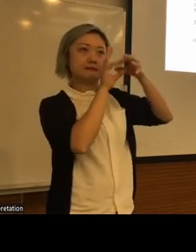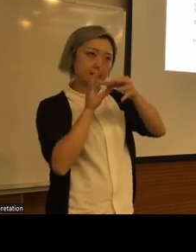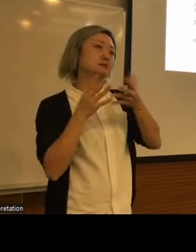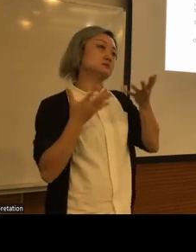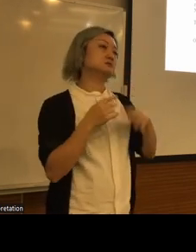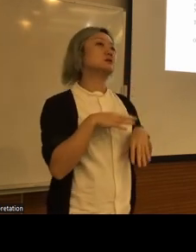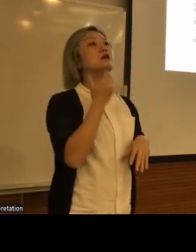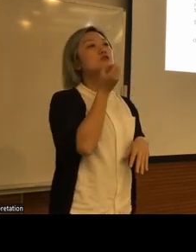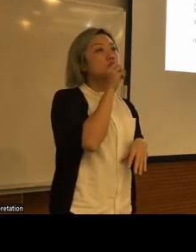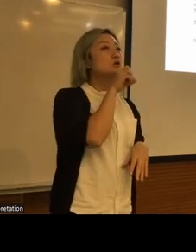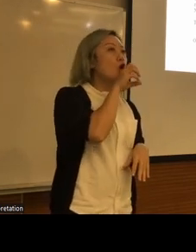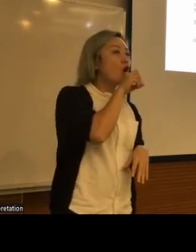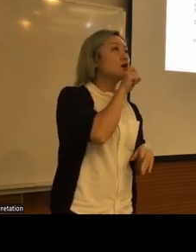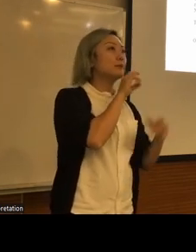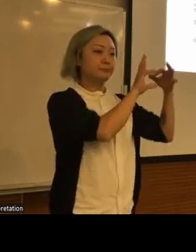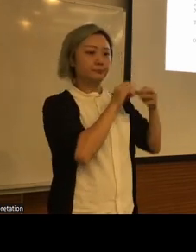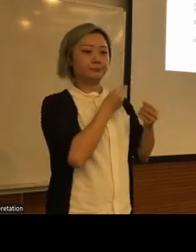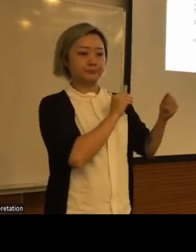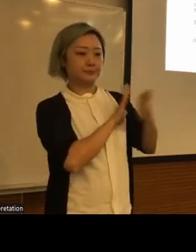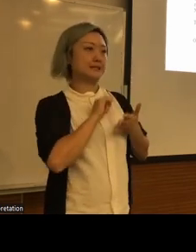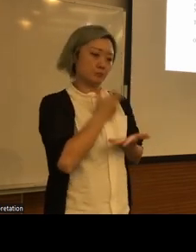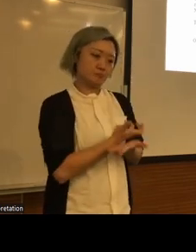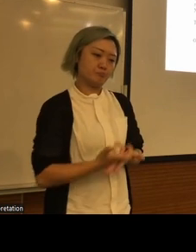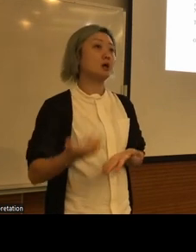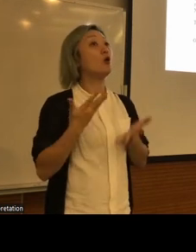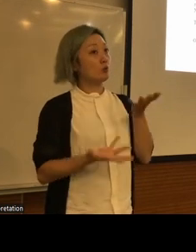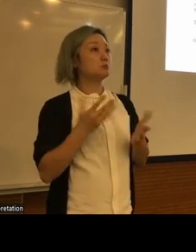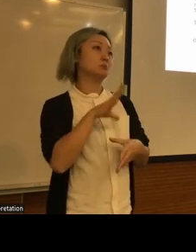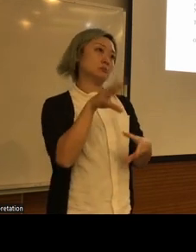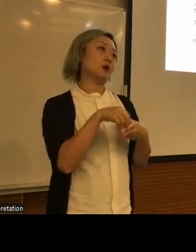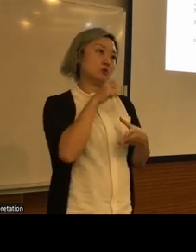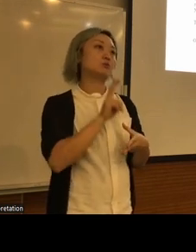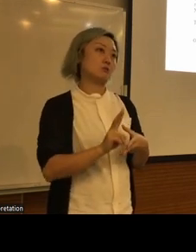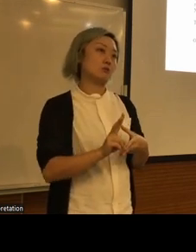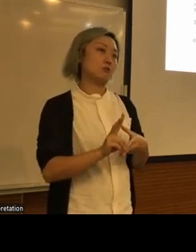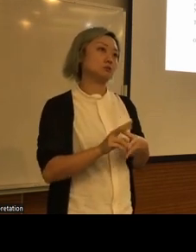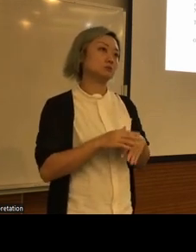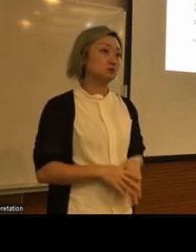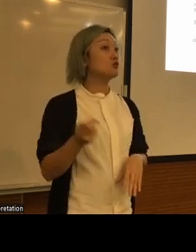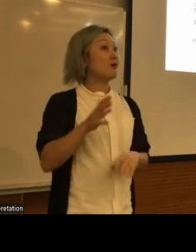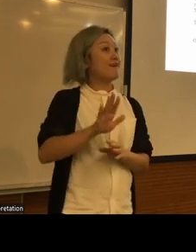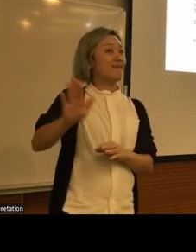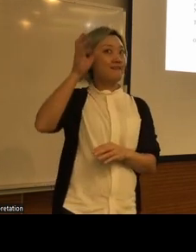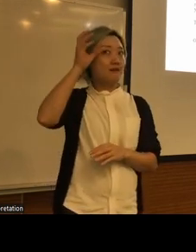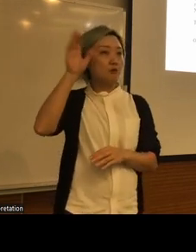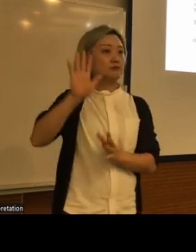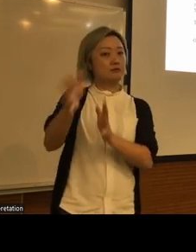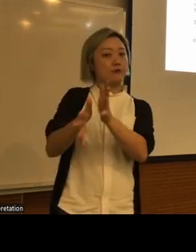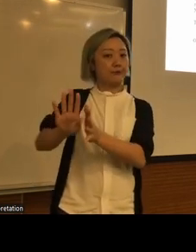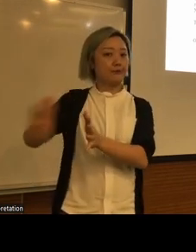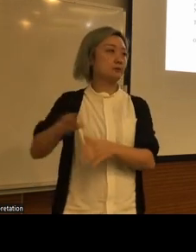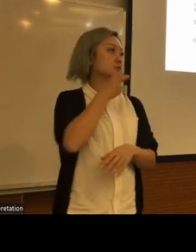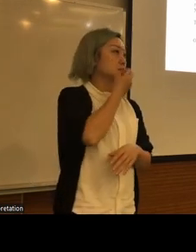language. Now, I think the theory was that between sign language and spoken languages,